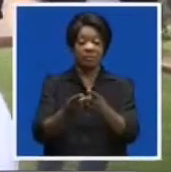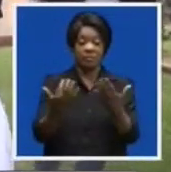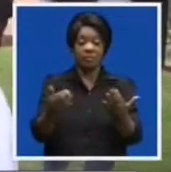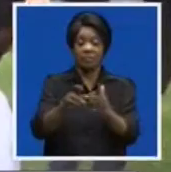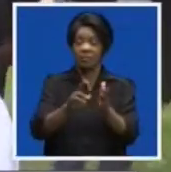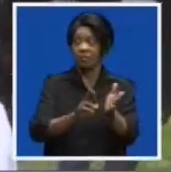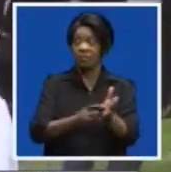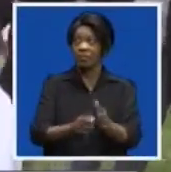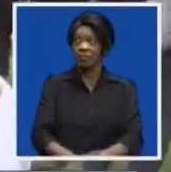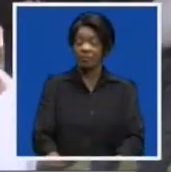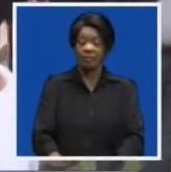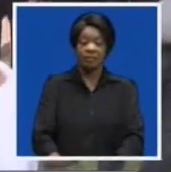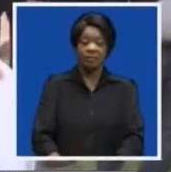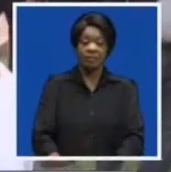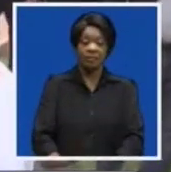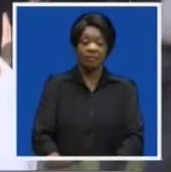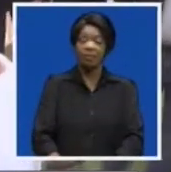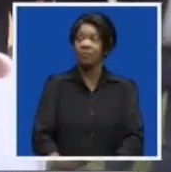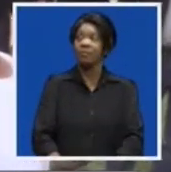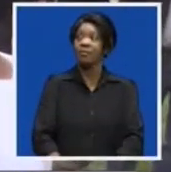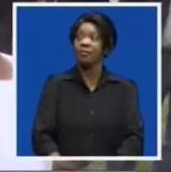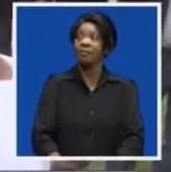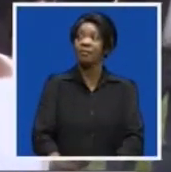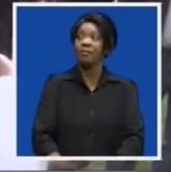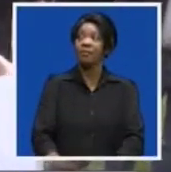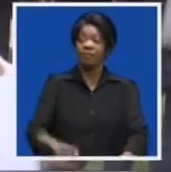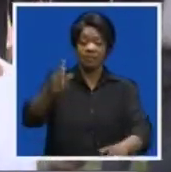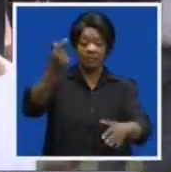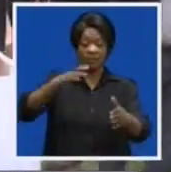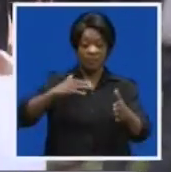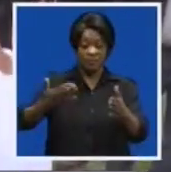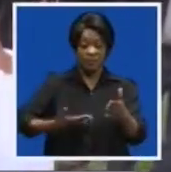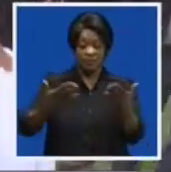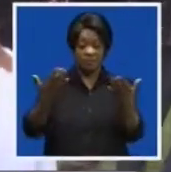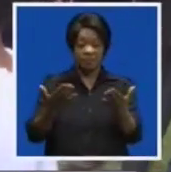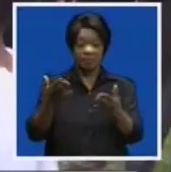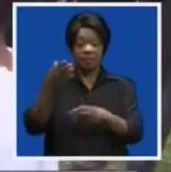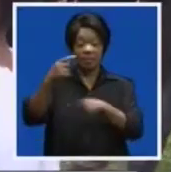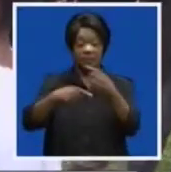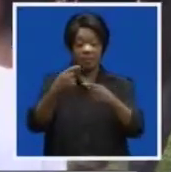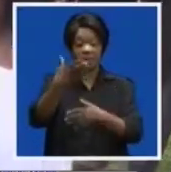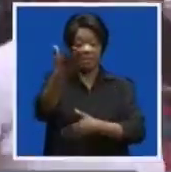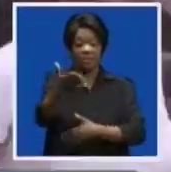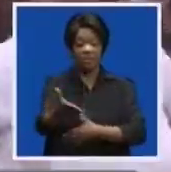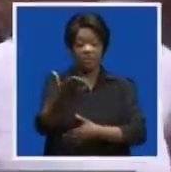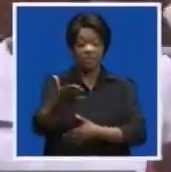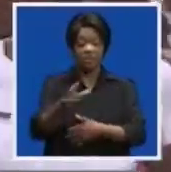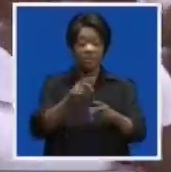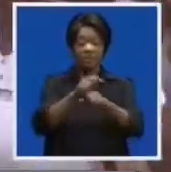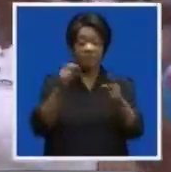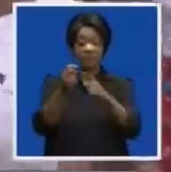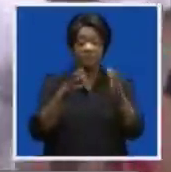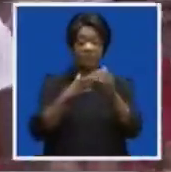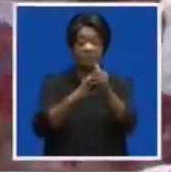First Lady Esther Lungu has arrived in Petauke District of Eastern Province, where she is scheduled to meet traditional leaders